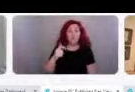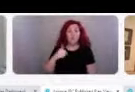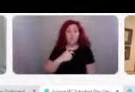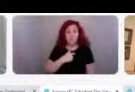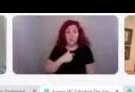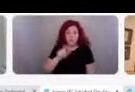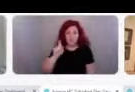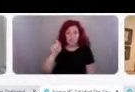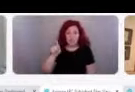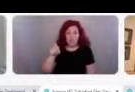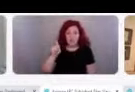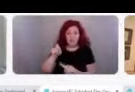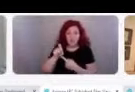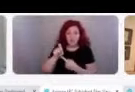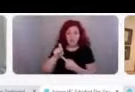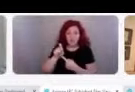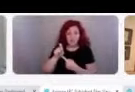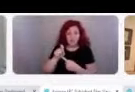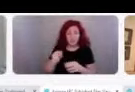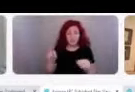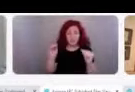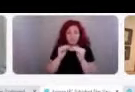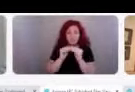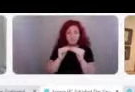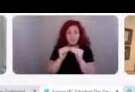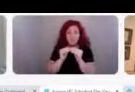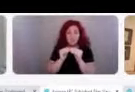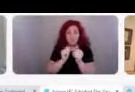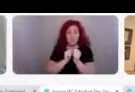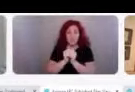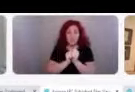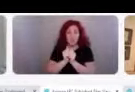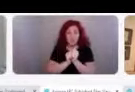need for more company